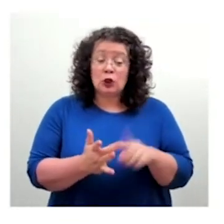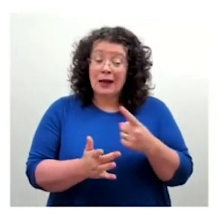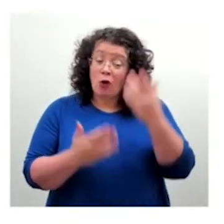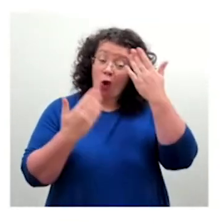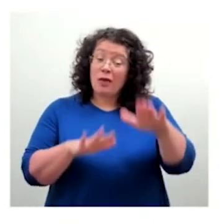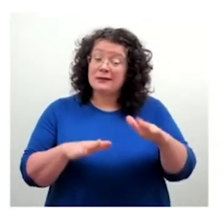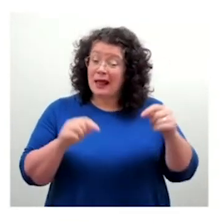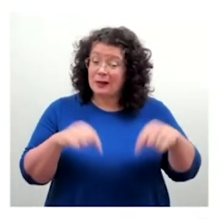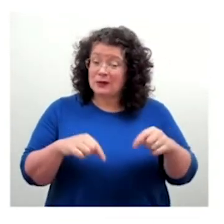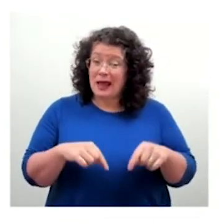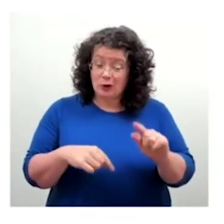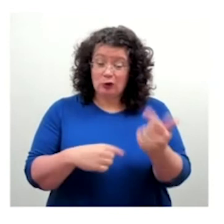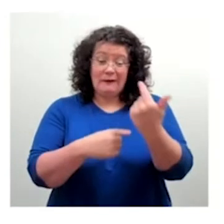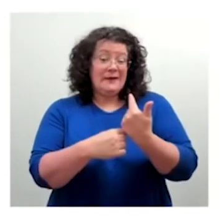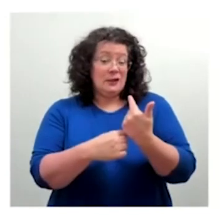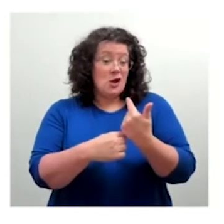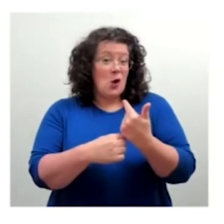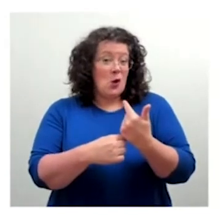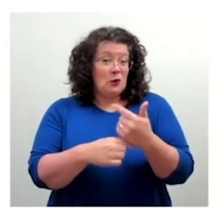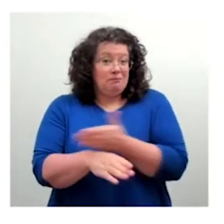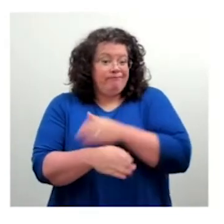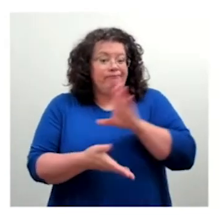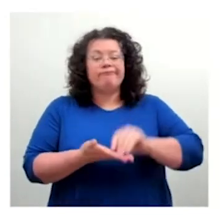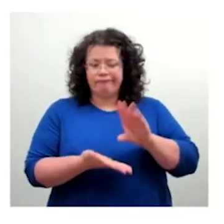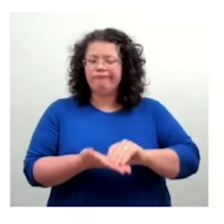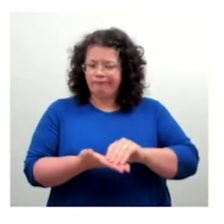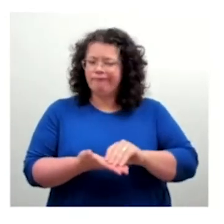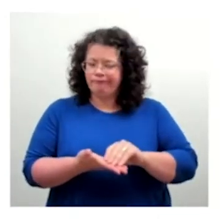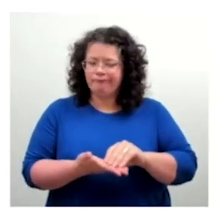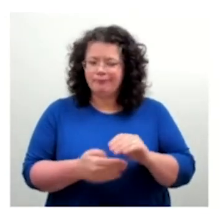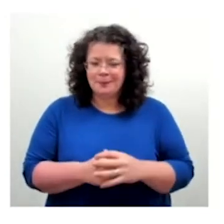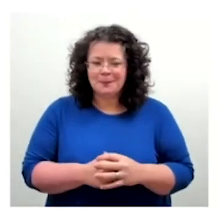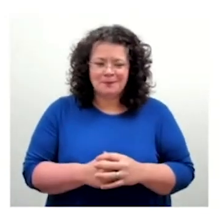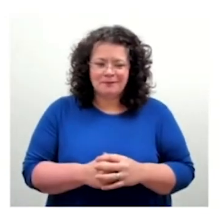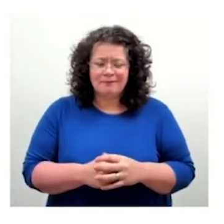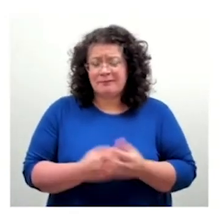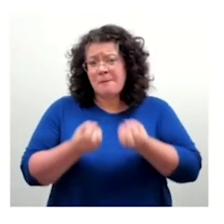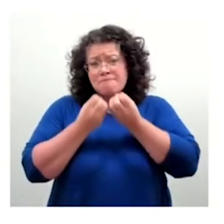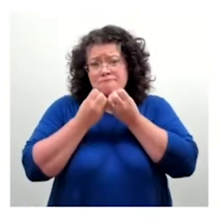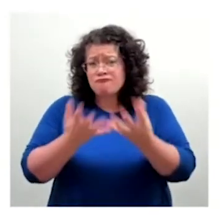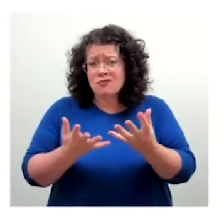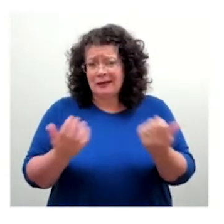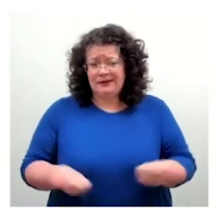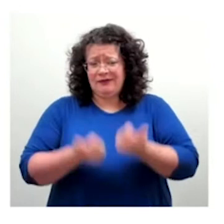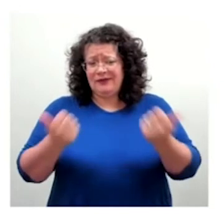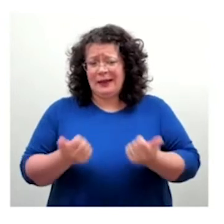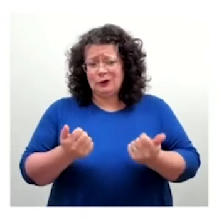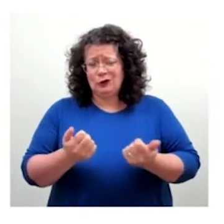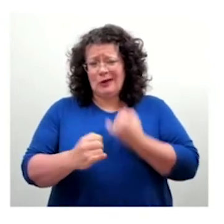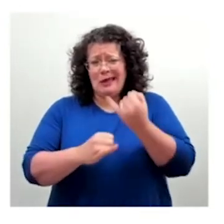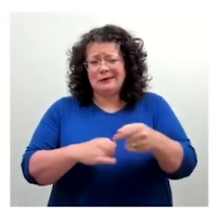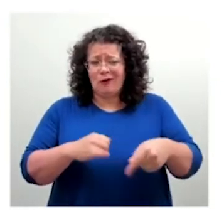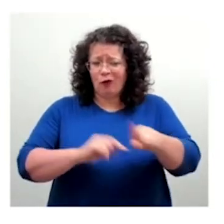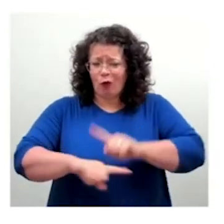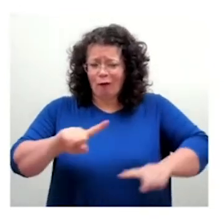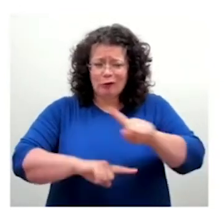what a brilliant way to end the conference. So thank you so much, everybody, for joining us at TechShare Pro 2020. We're pretty much done now. I'm going to